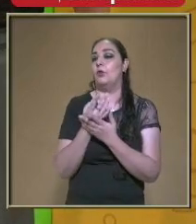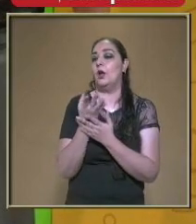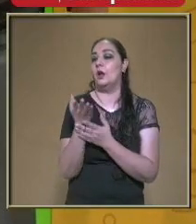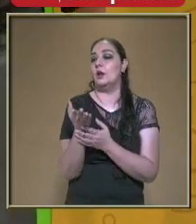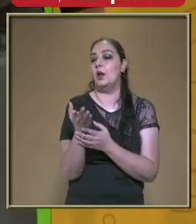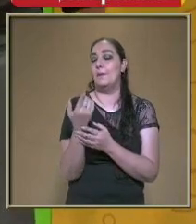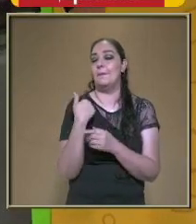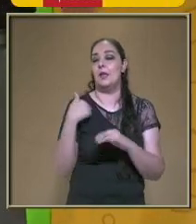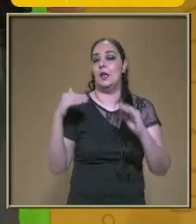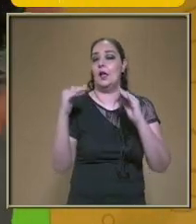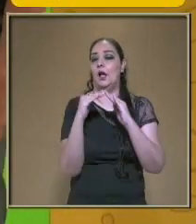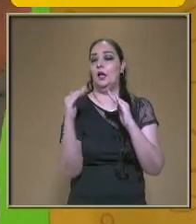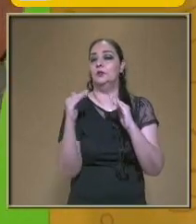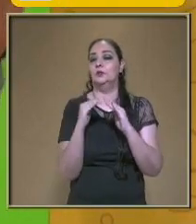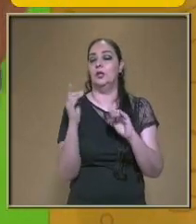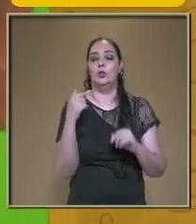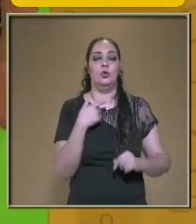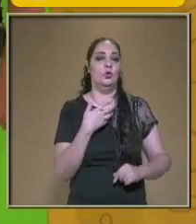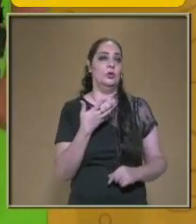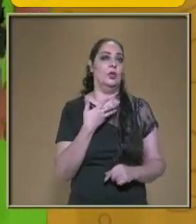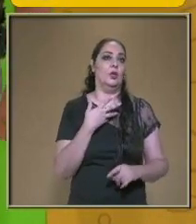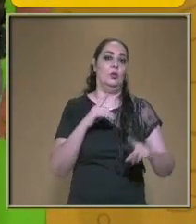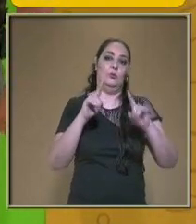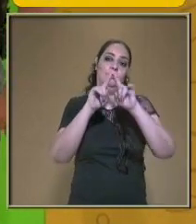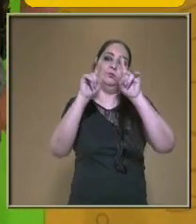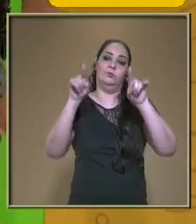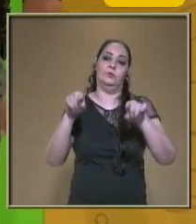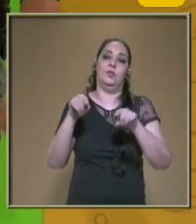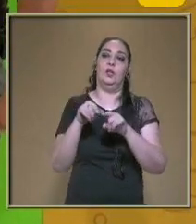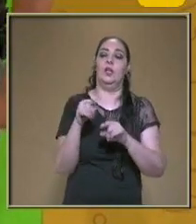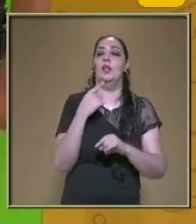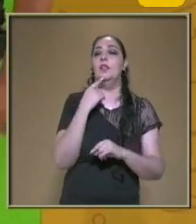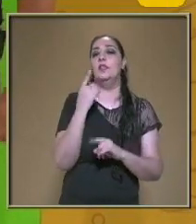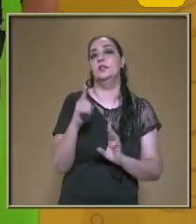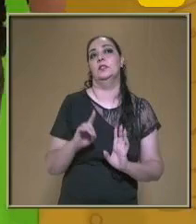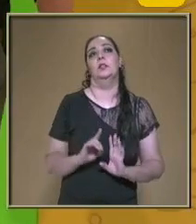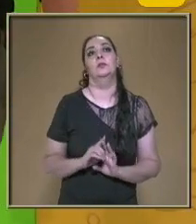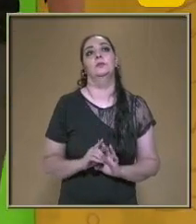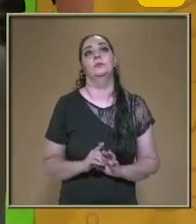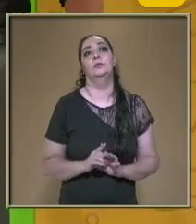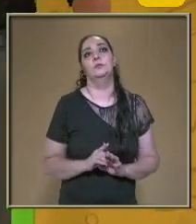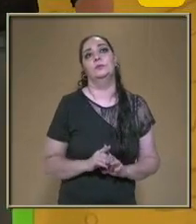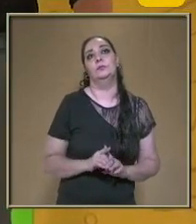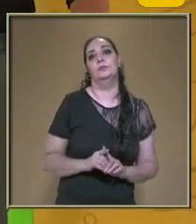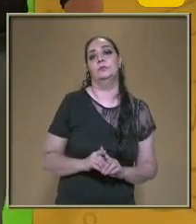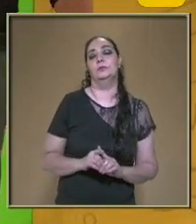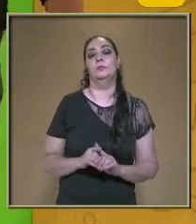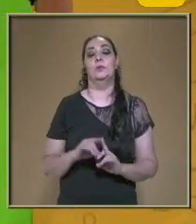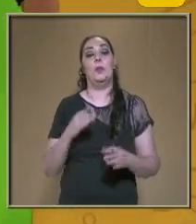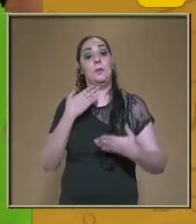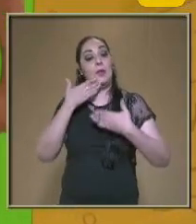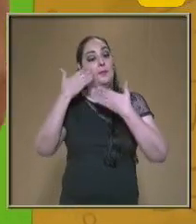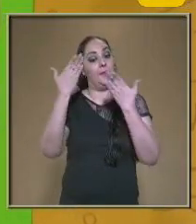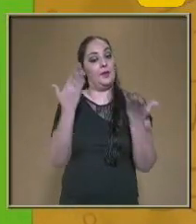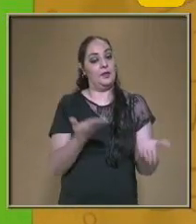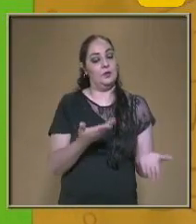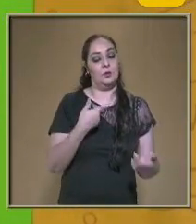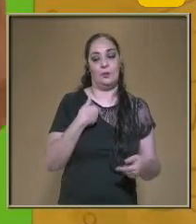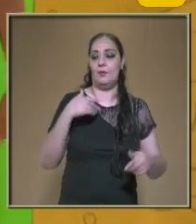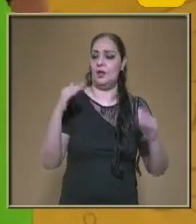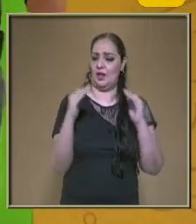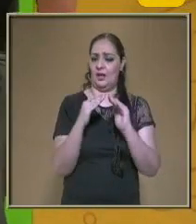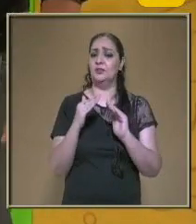outside my house, I put a sign and it says, "Welcome to my house." Is